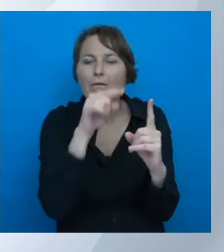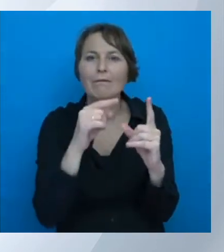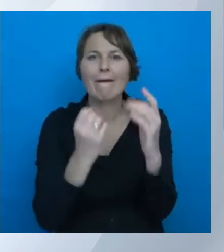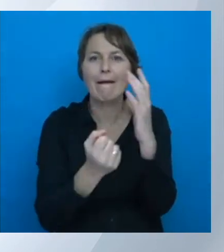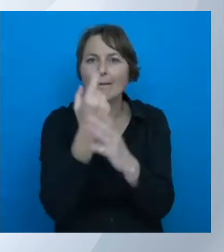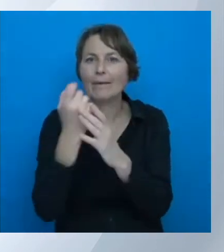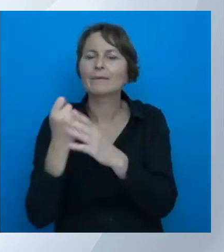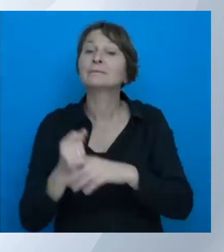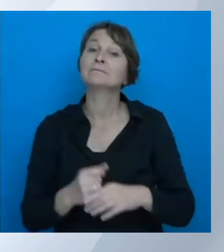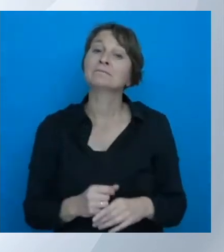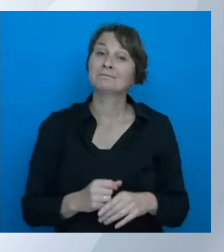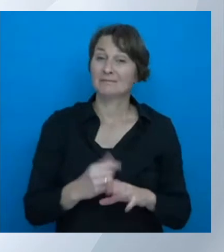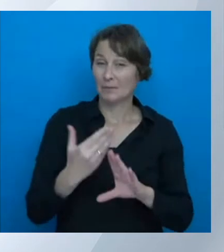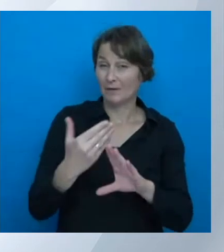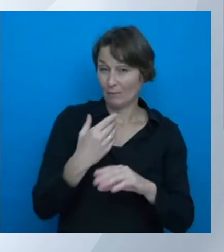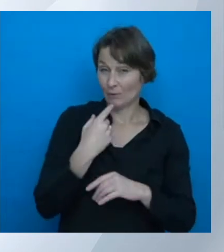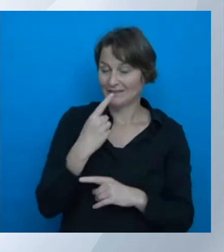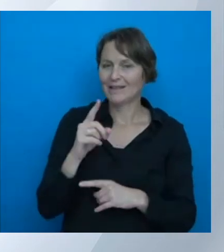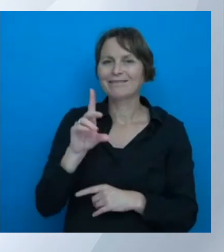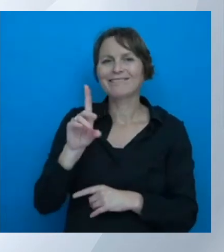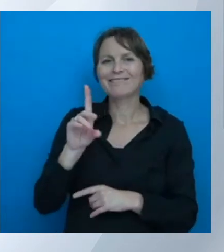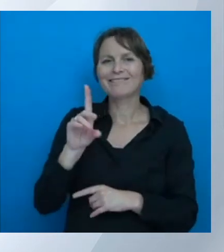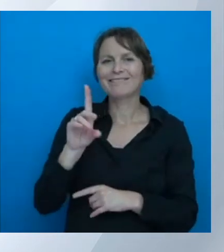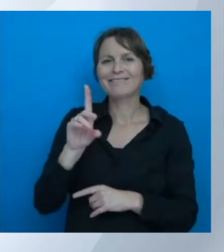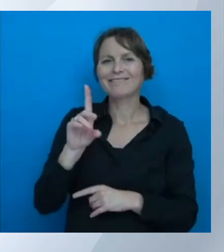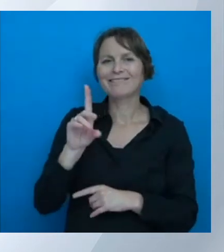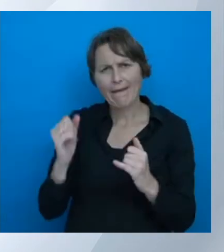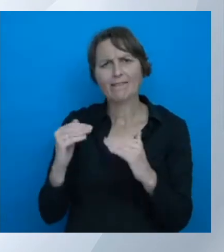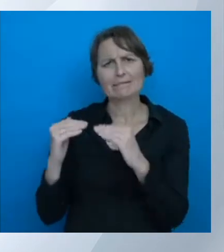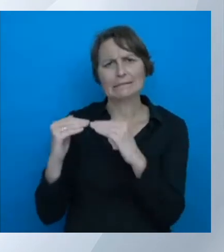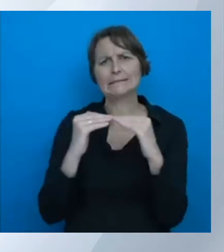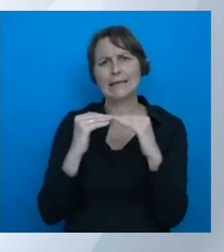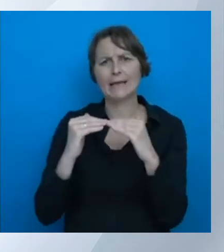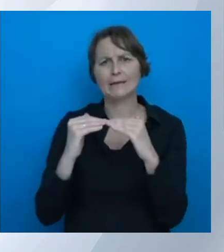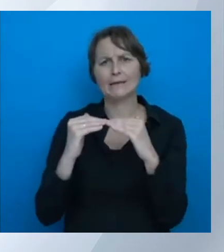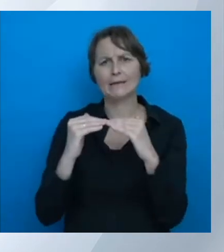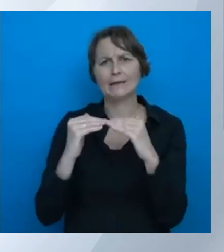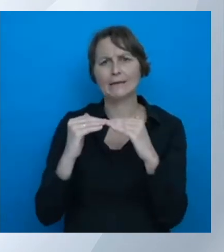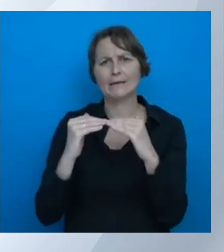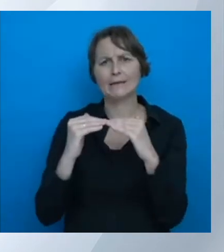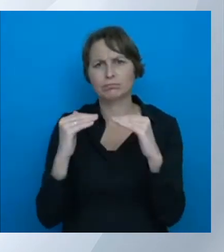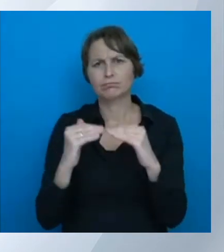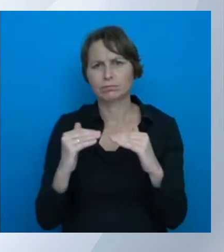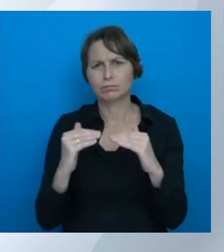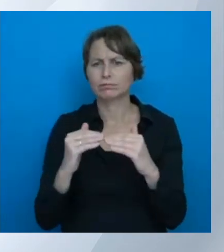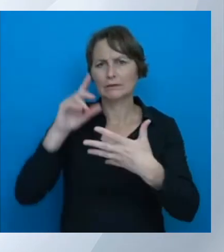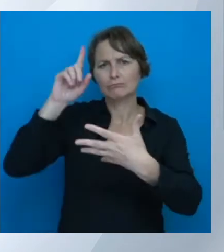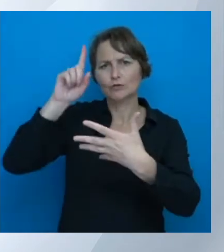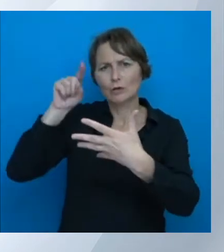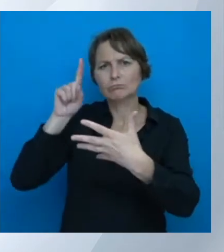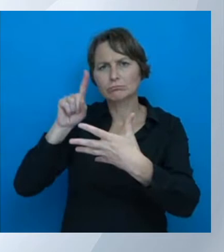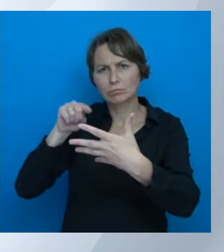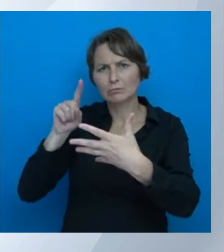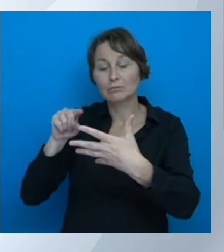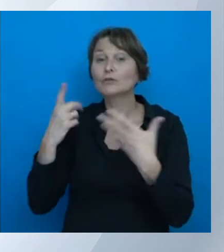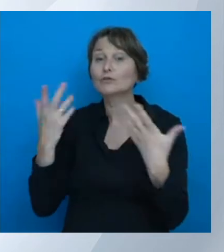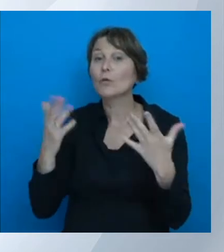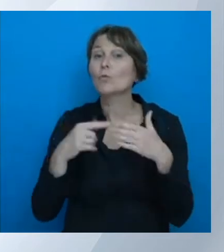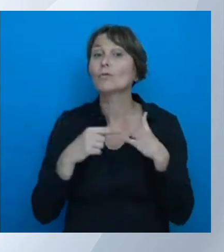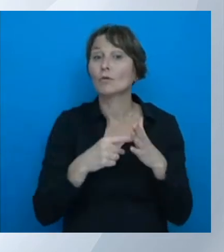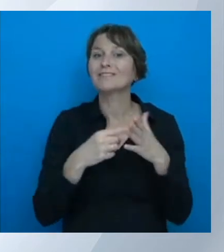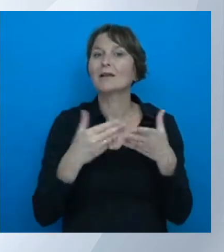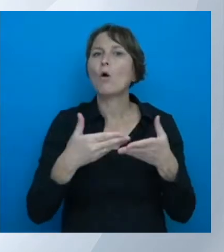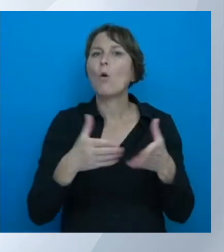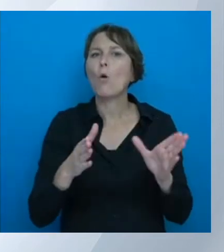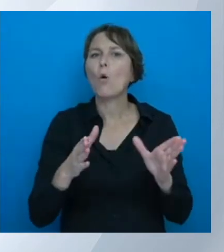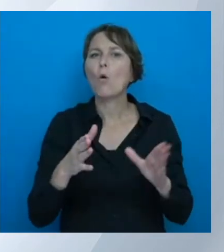Dapr has adopted standards. So in this case, Dapr has adopted open telemetry standards.